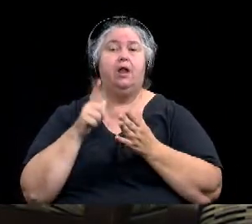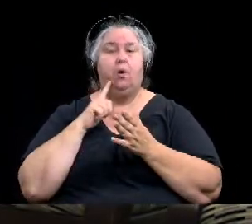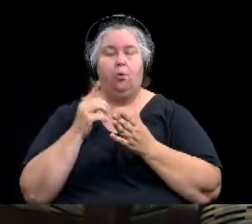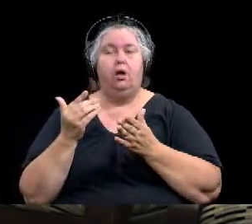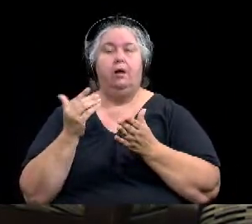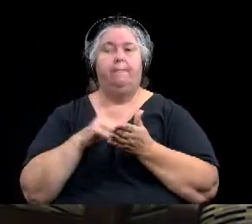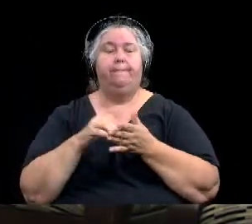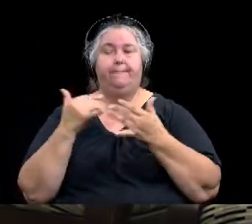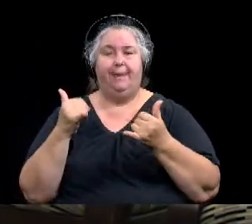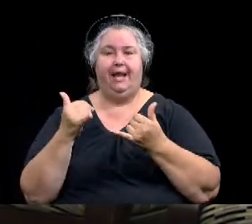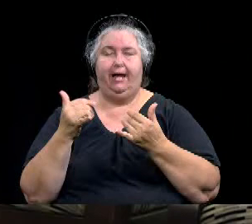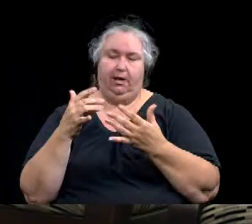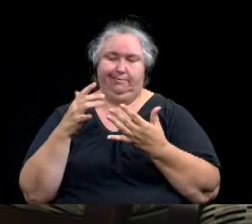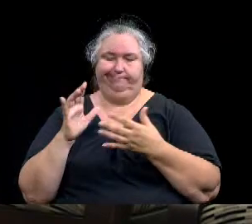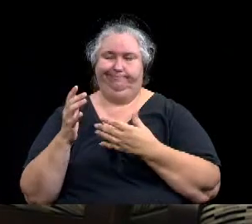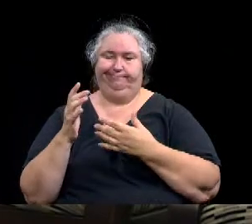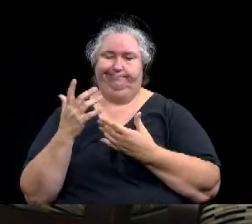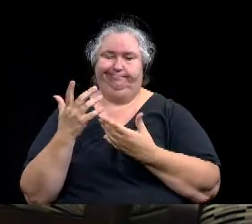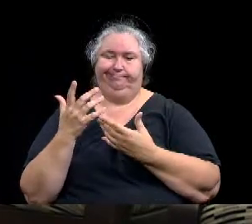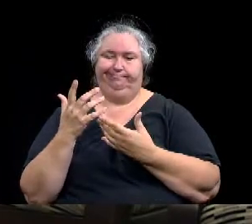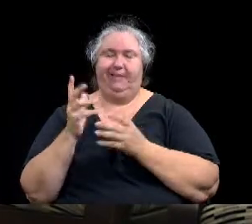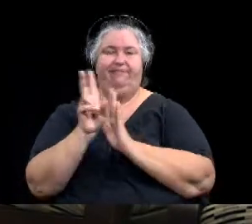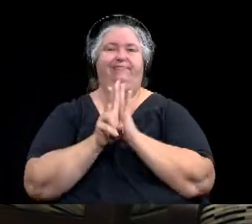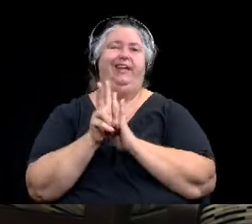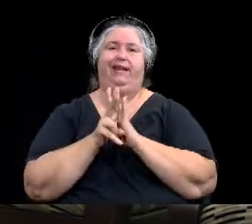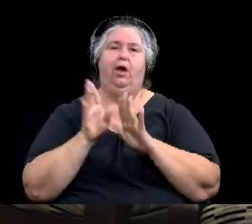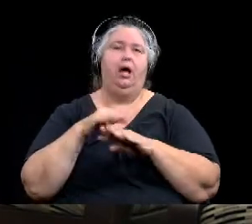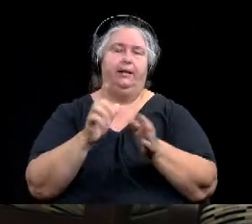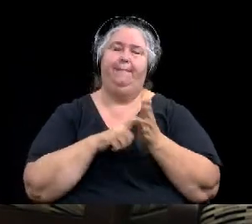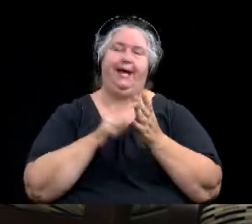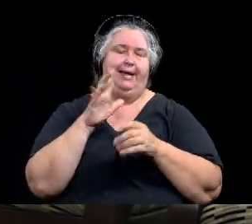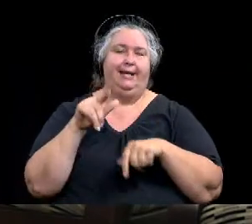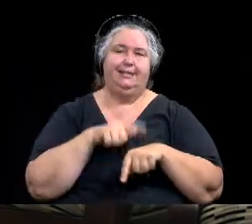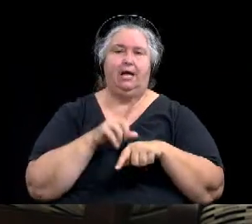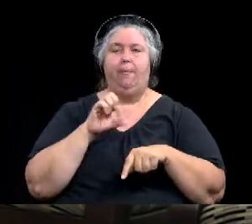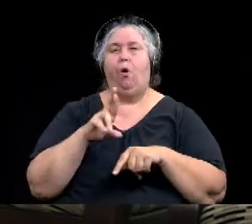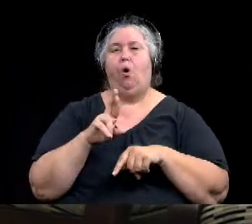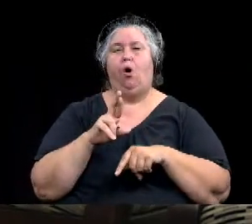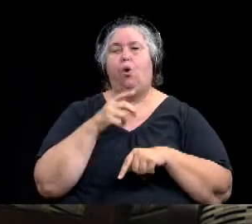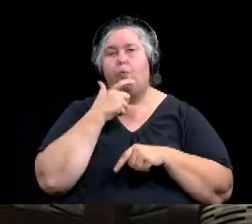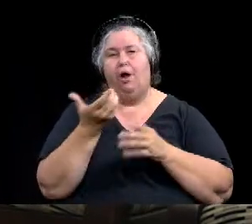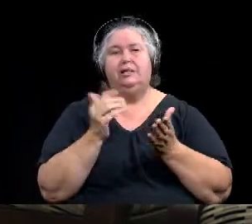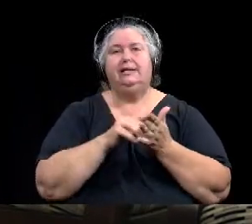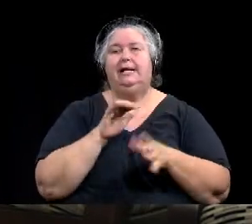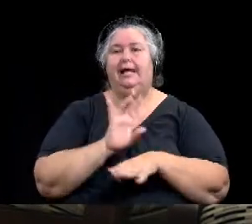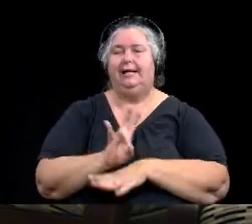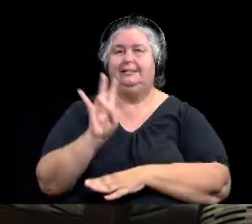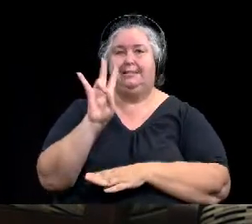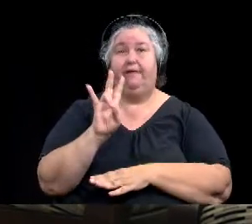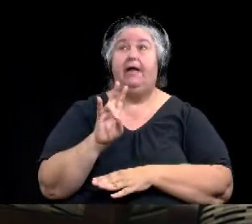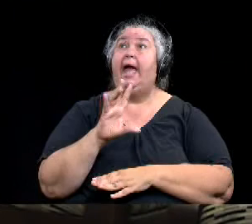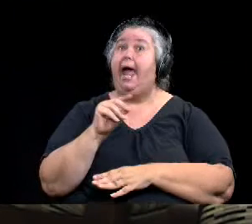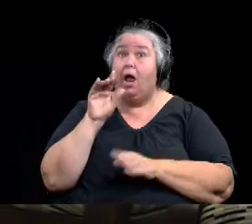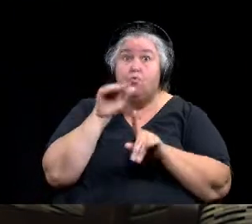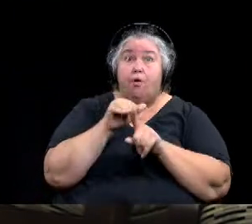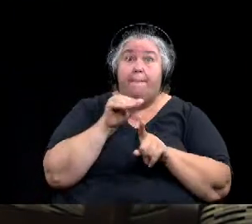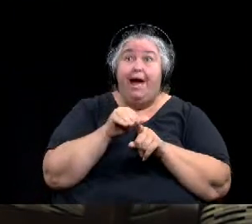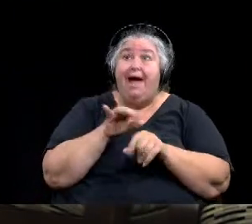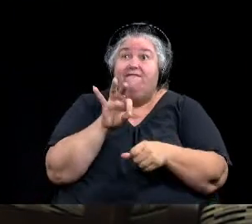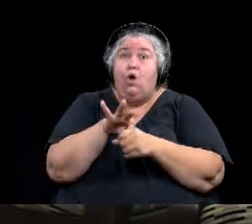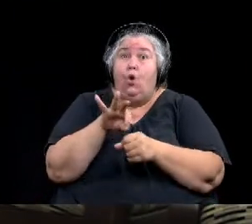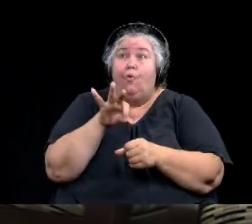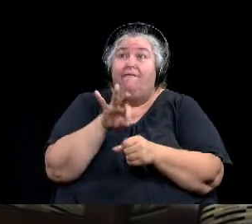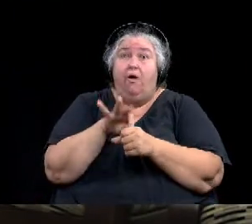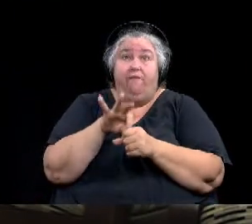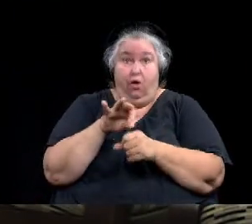7 o'clock, and it's all available on demand anytime. Also want to take the opportunity to remind you it's time that you can vote. Get out and don't forget to vote, because